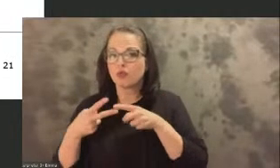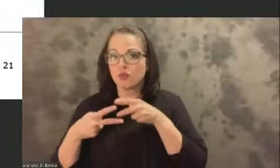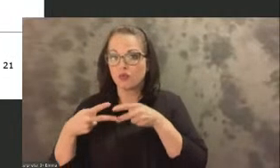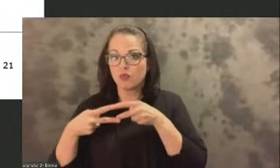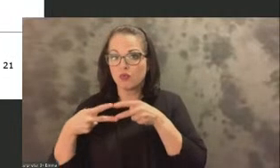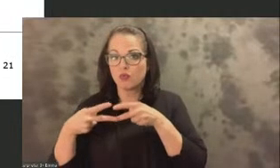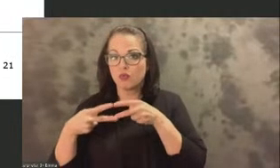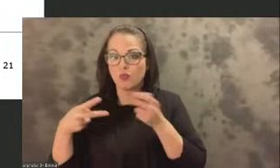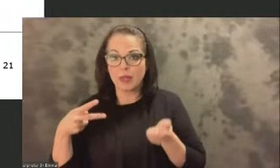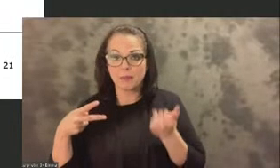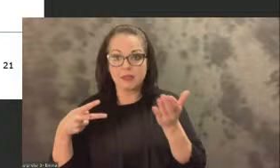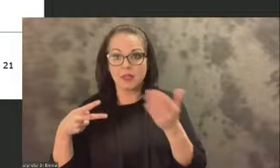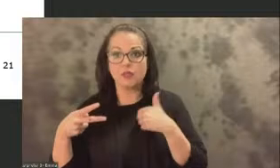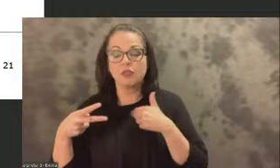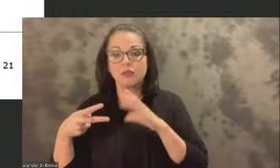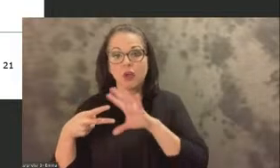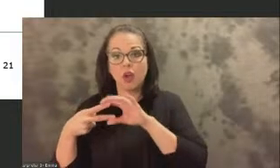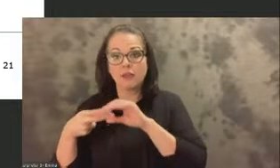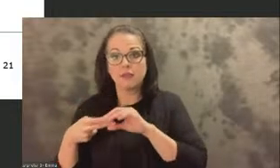to